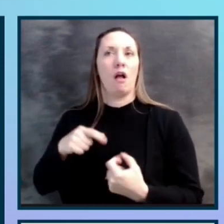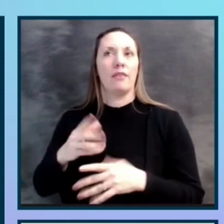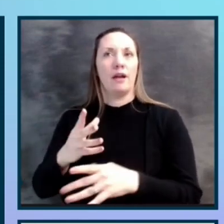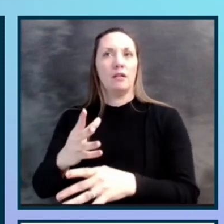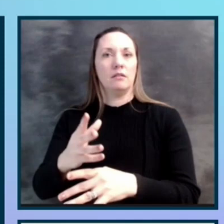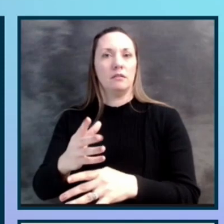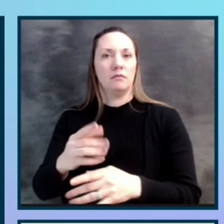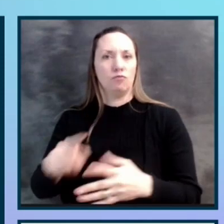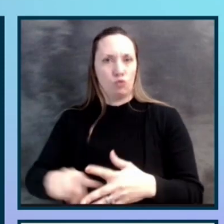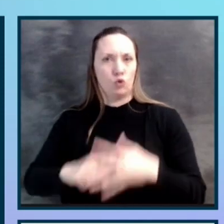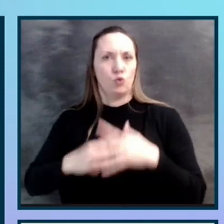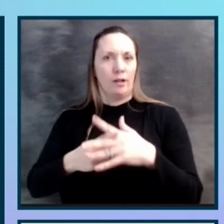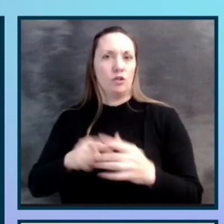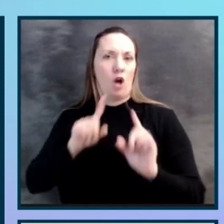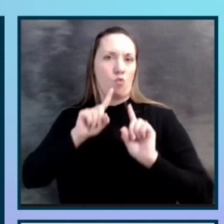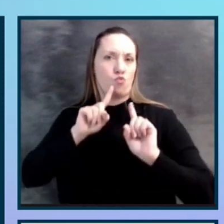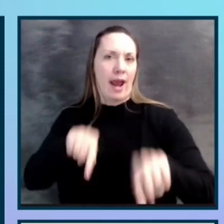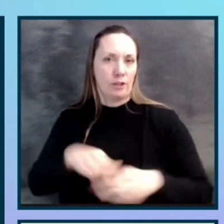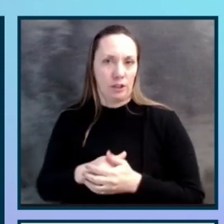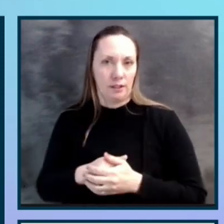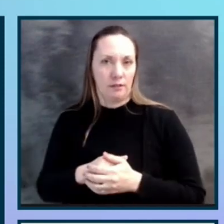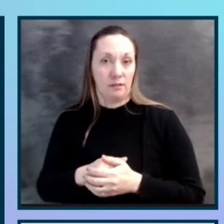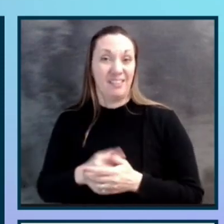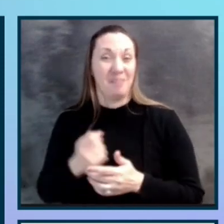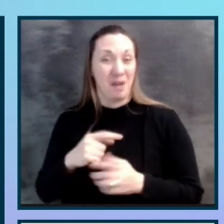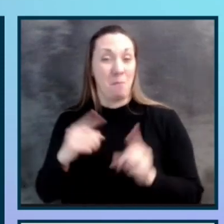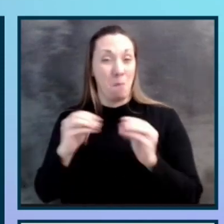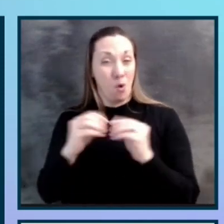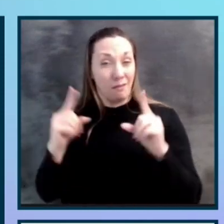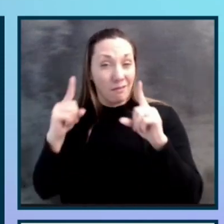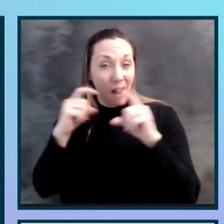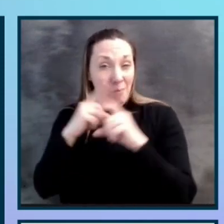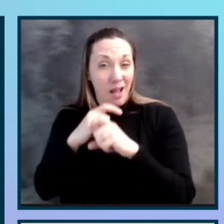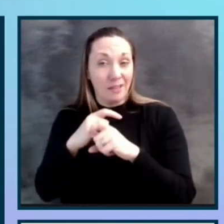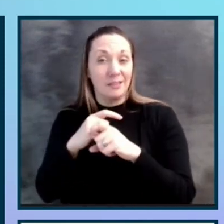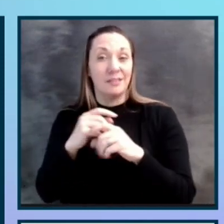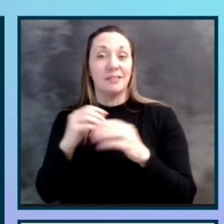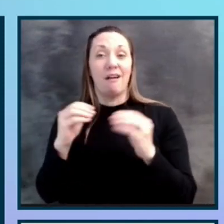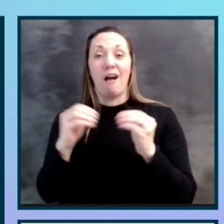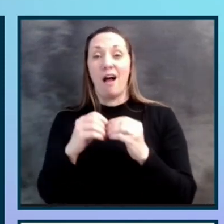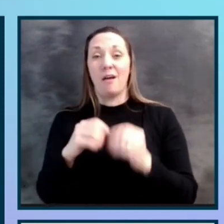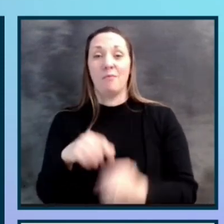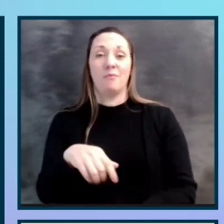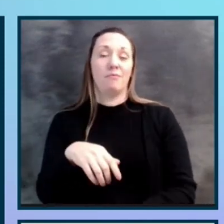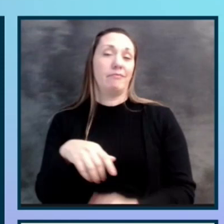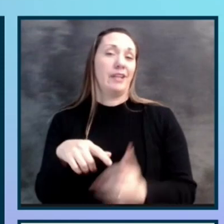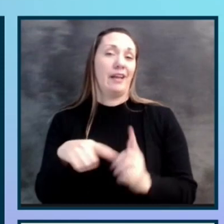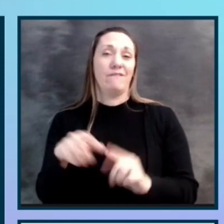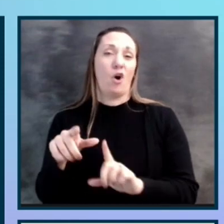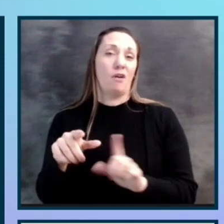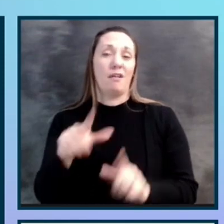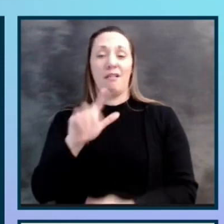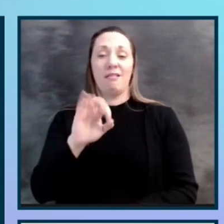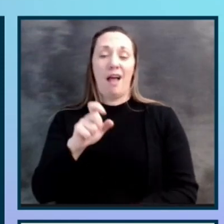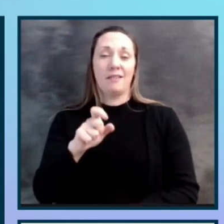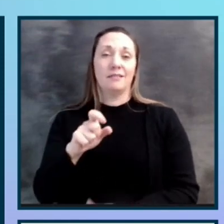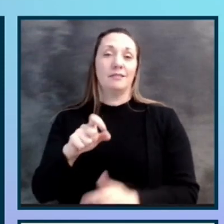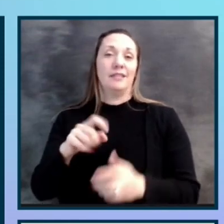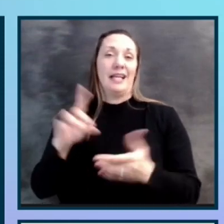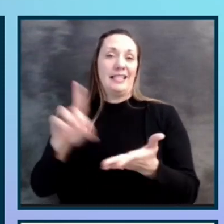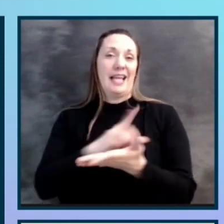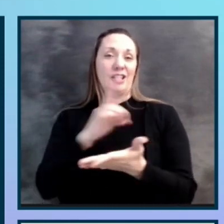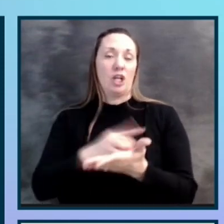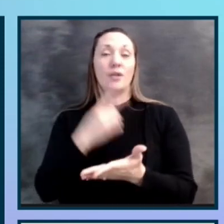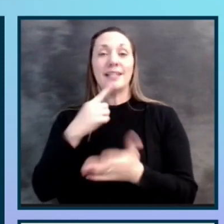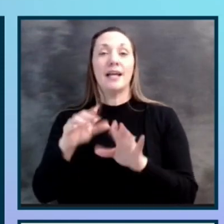reaction. On a more complex note, the Farlex Partner Medical Dictionary says that a trigger is a